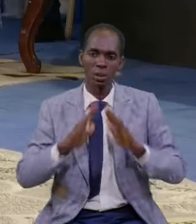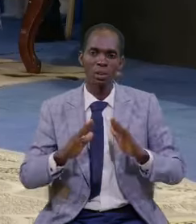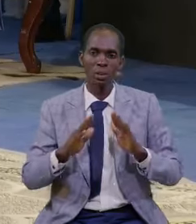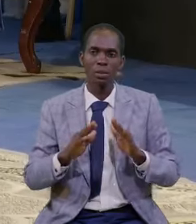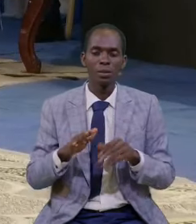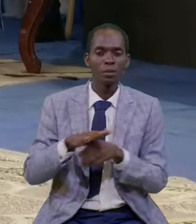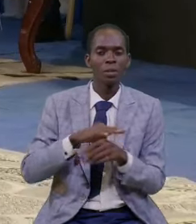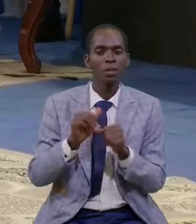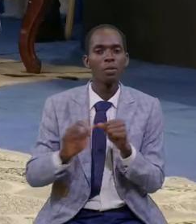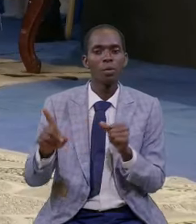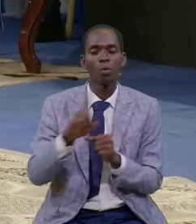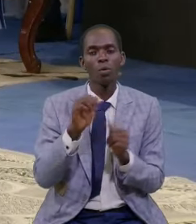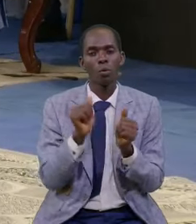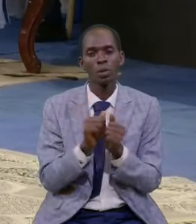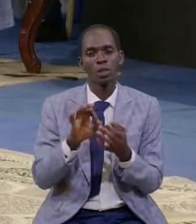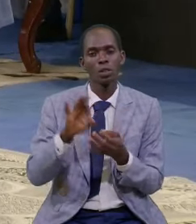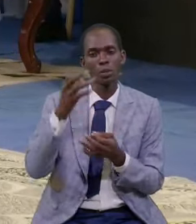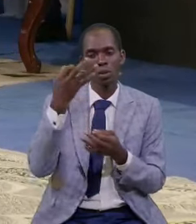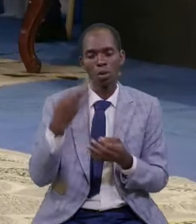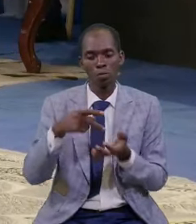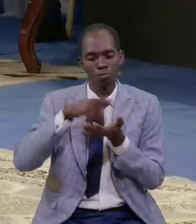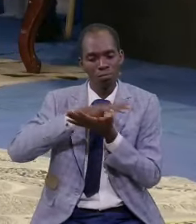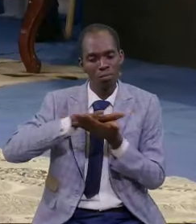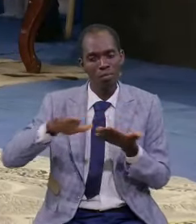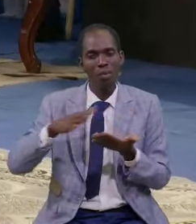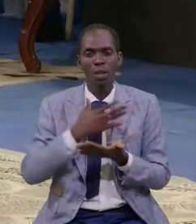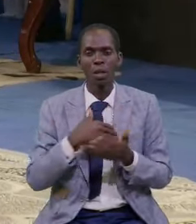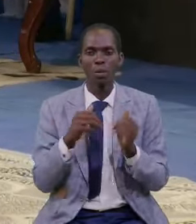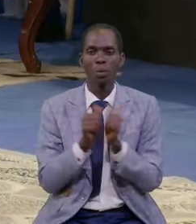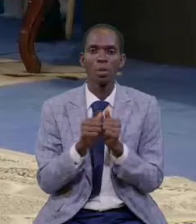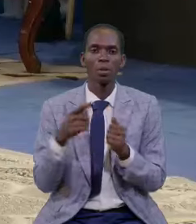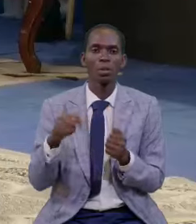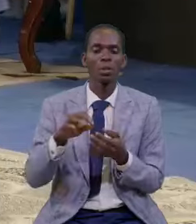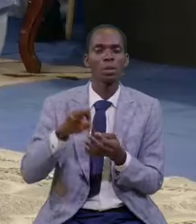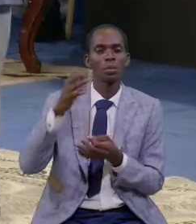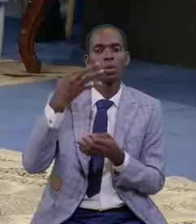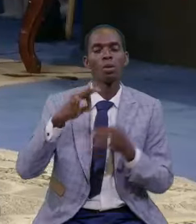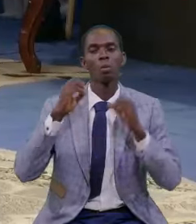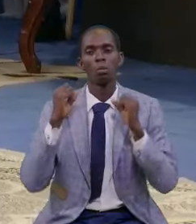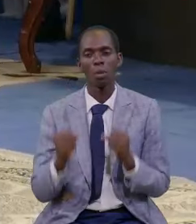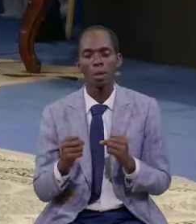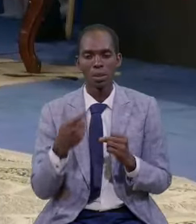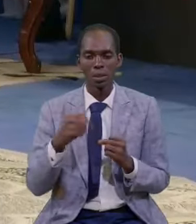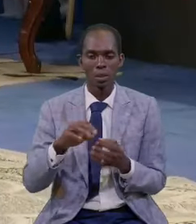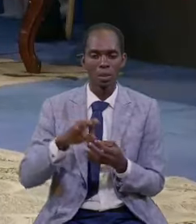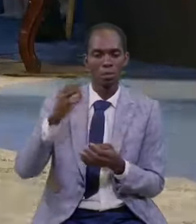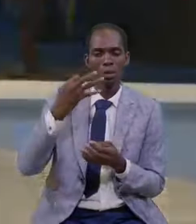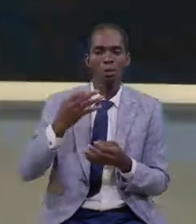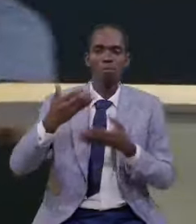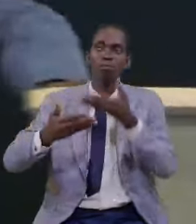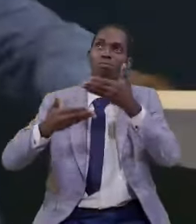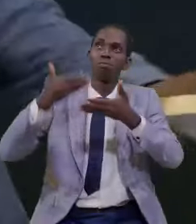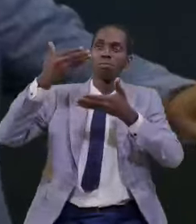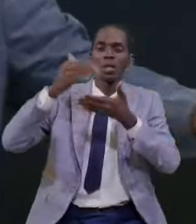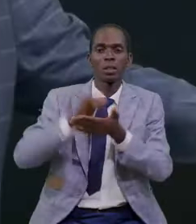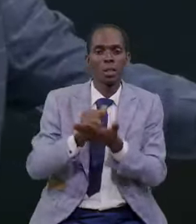purity, and the Spirit of power, the Spirit of progress that makes us moving on and